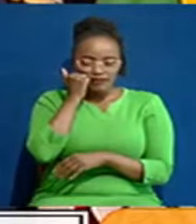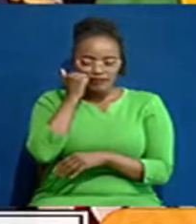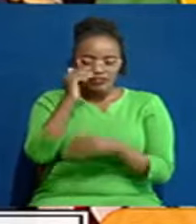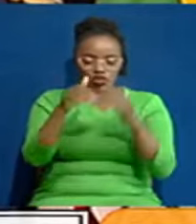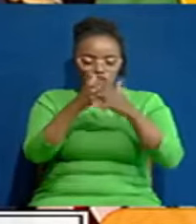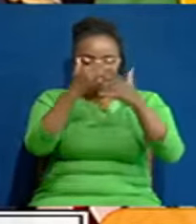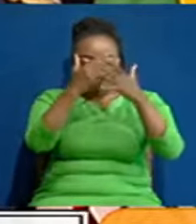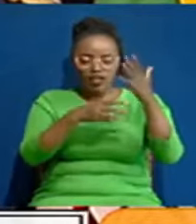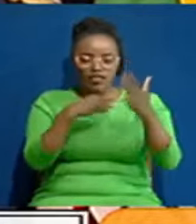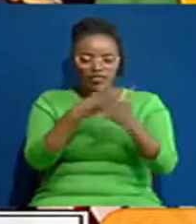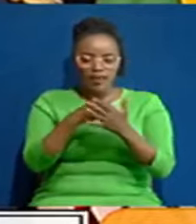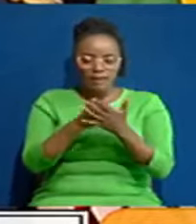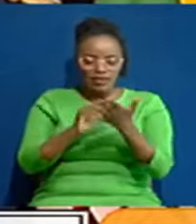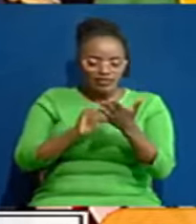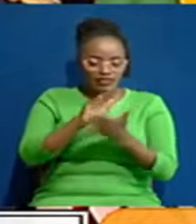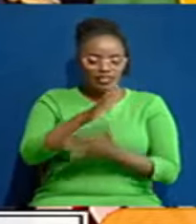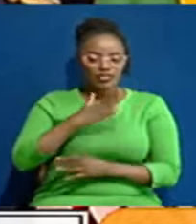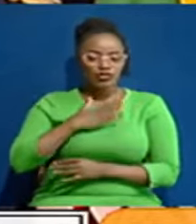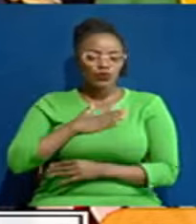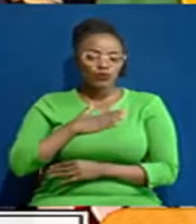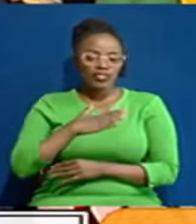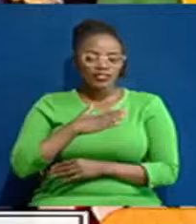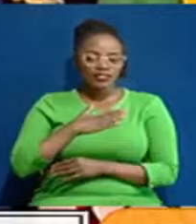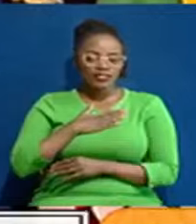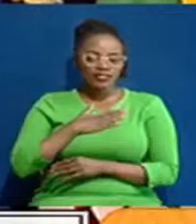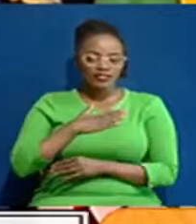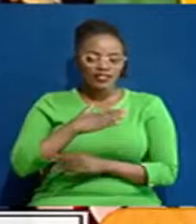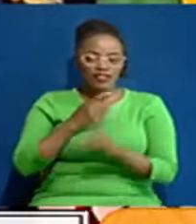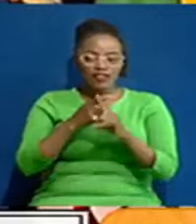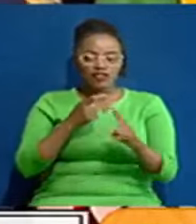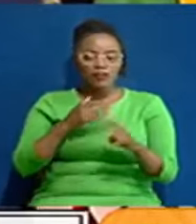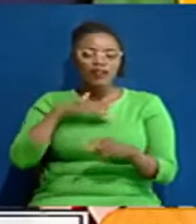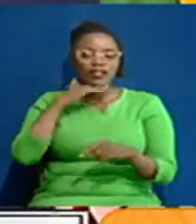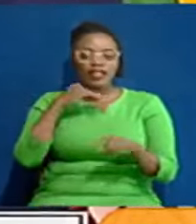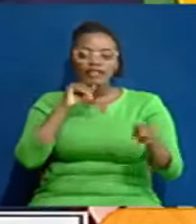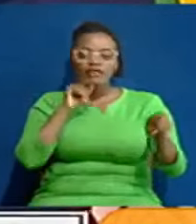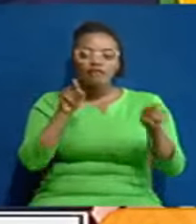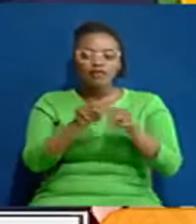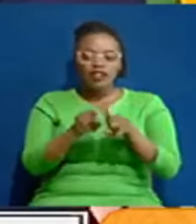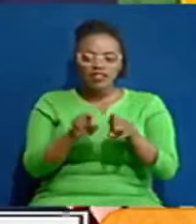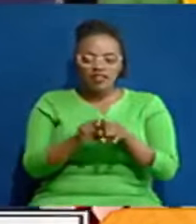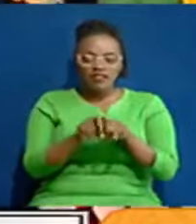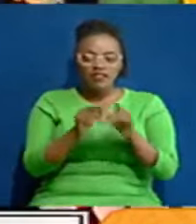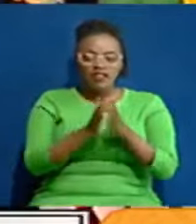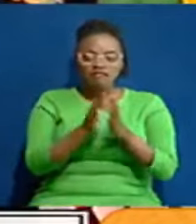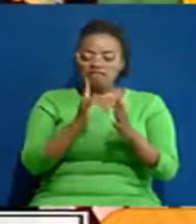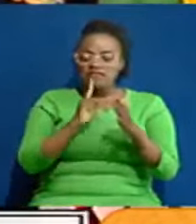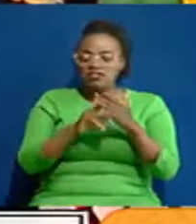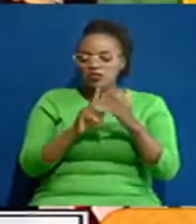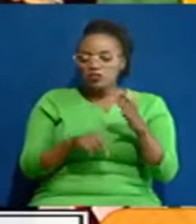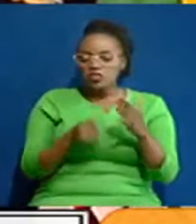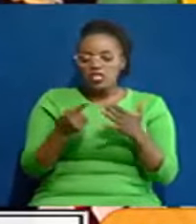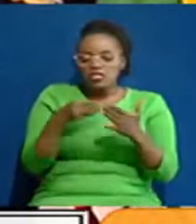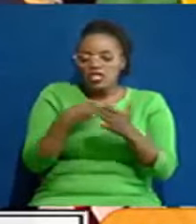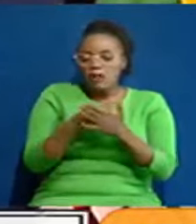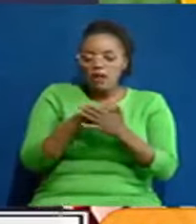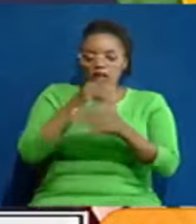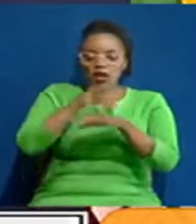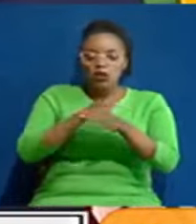All this money that has come to me from a dead brother, I'm being told are proceeds of